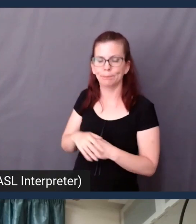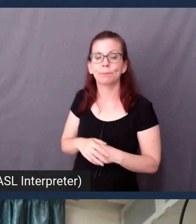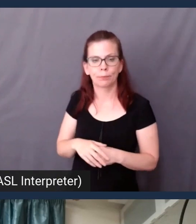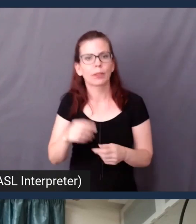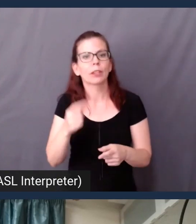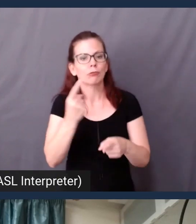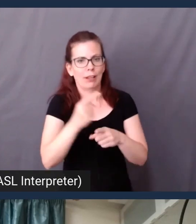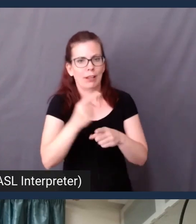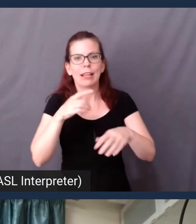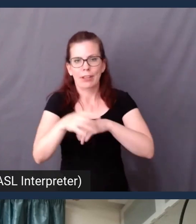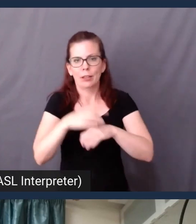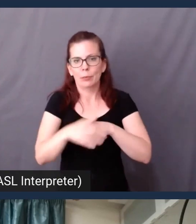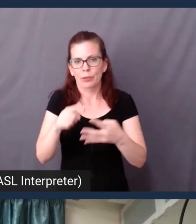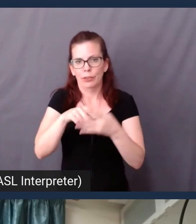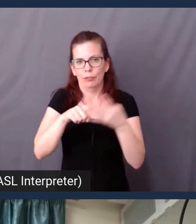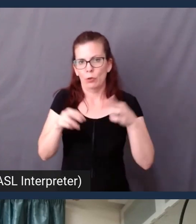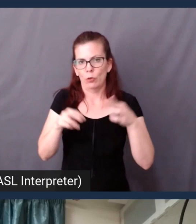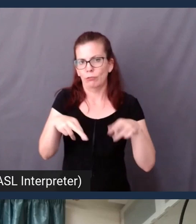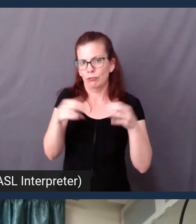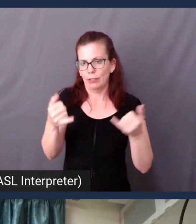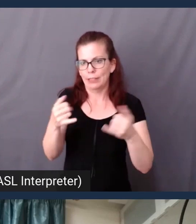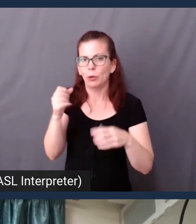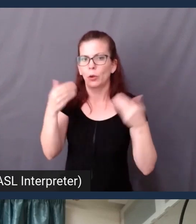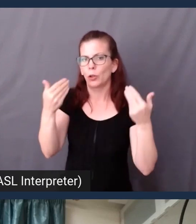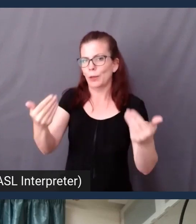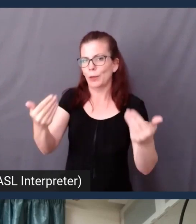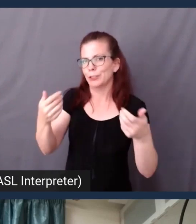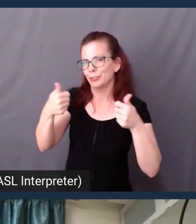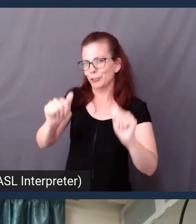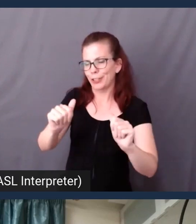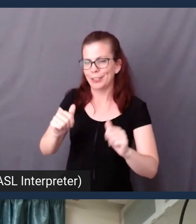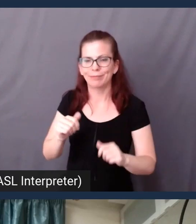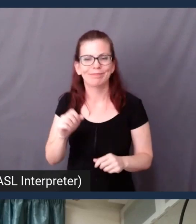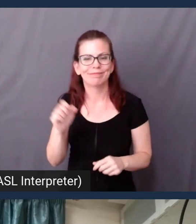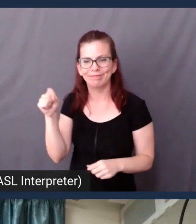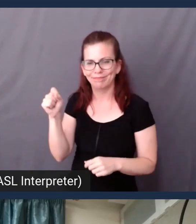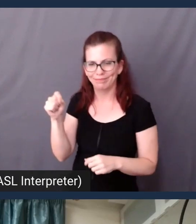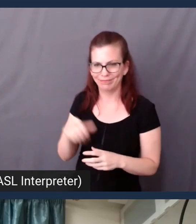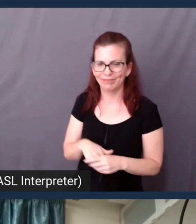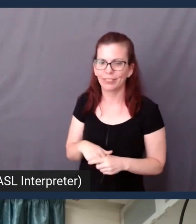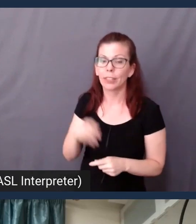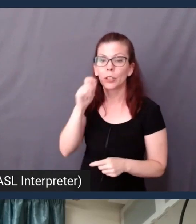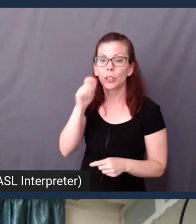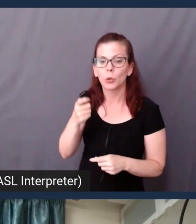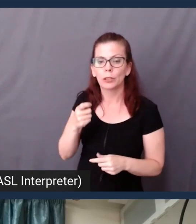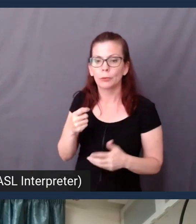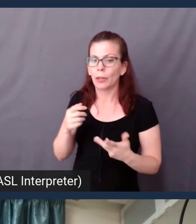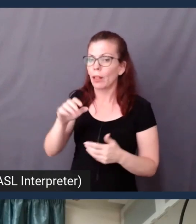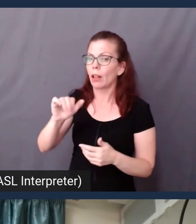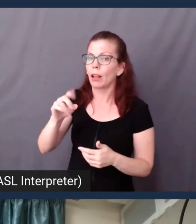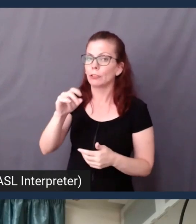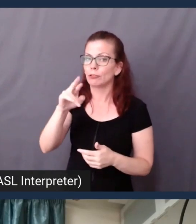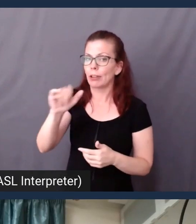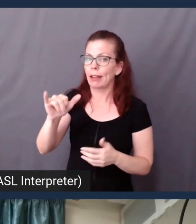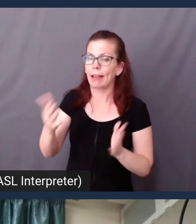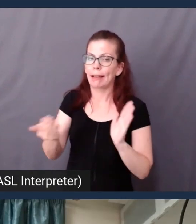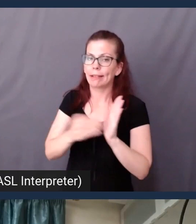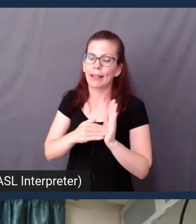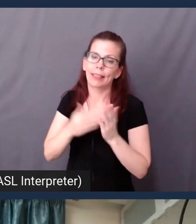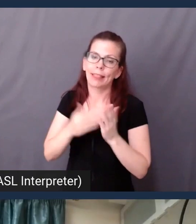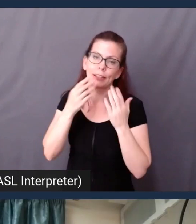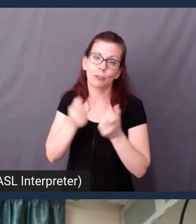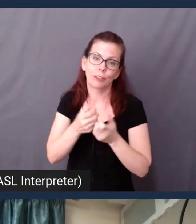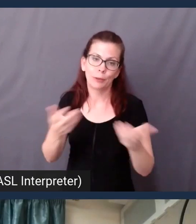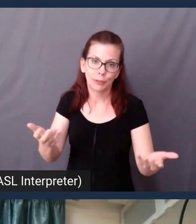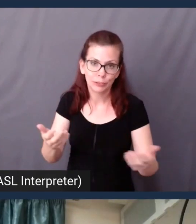out. Working hard on getting the rest. Absolutely. Cool. Well, Andre, once again, thank you very much.